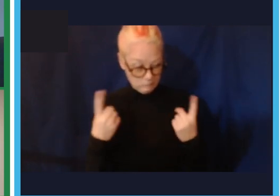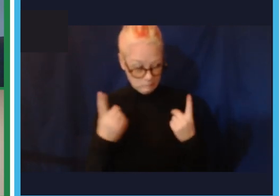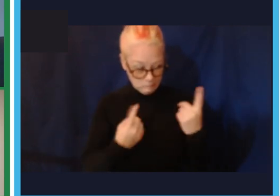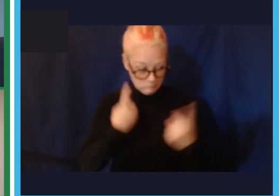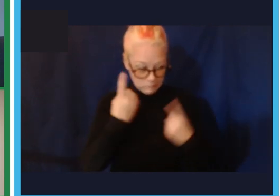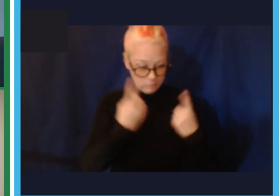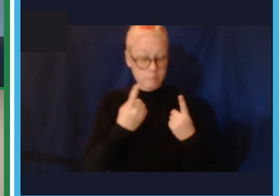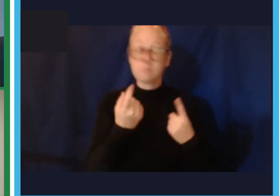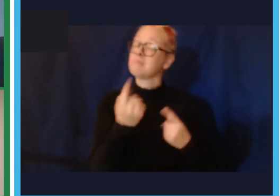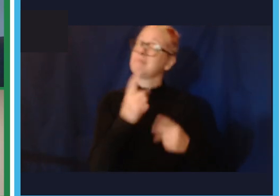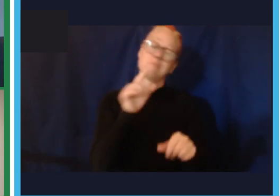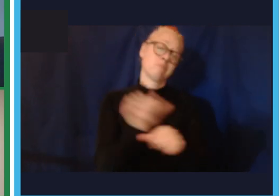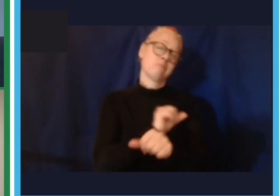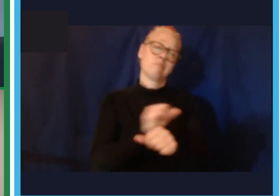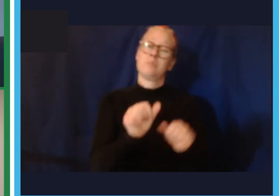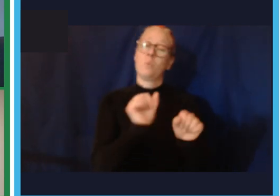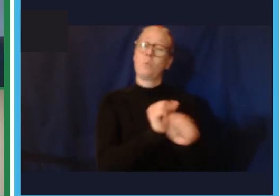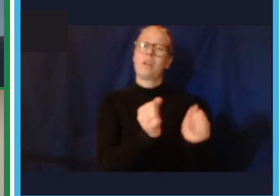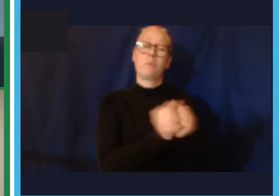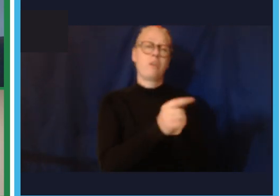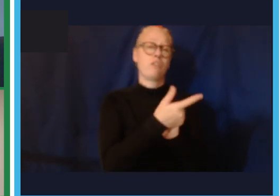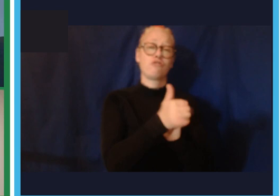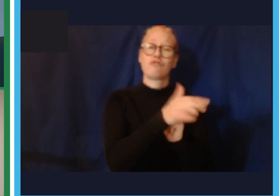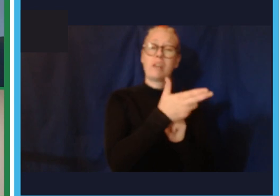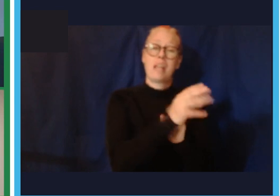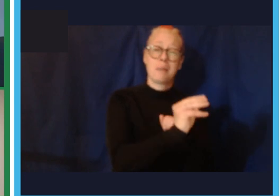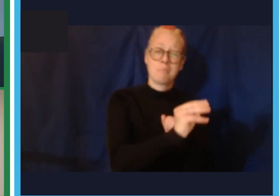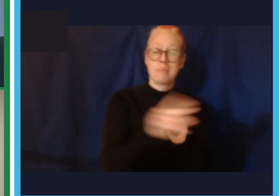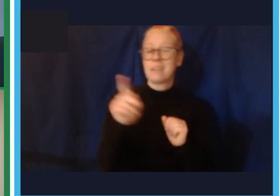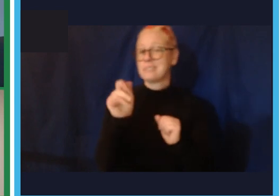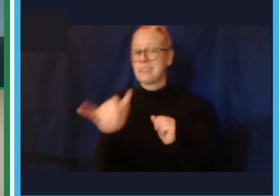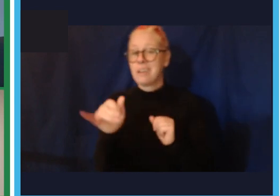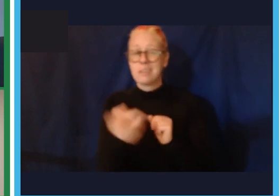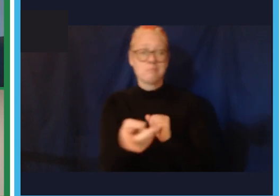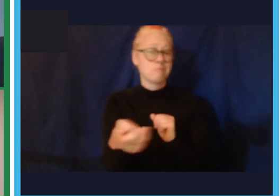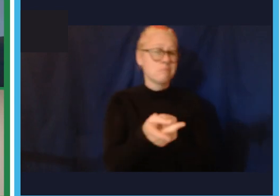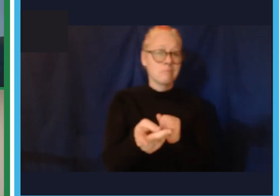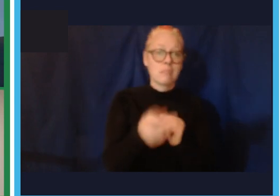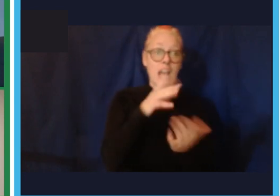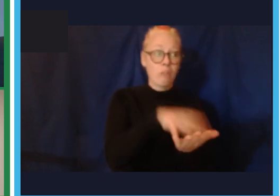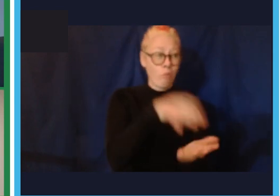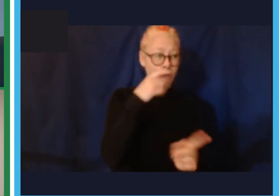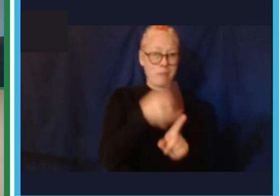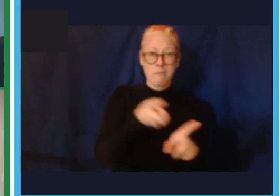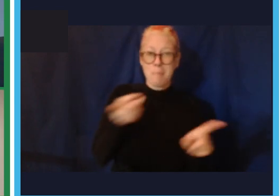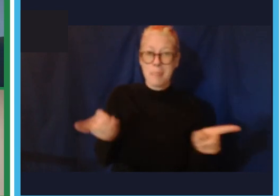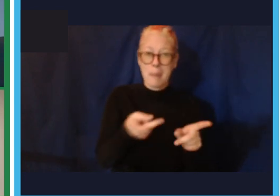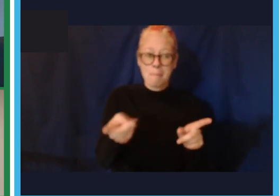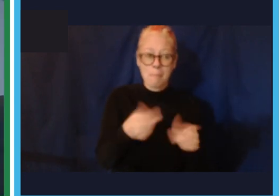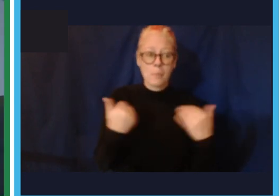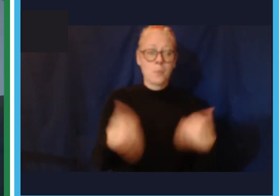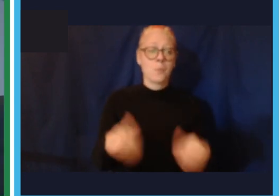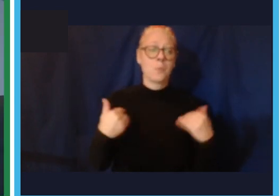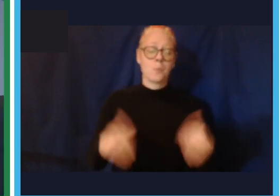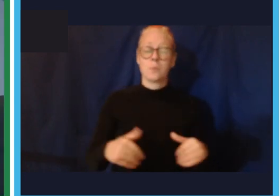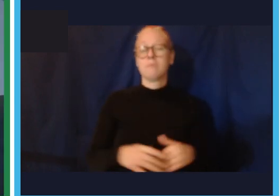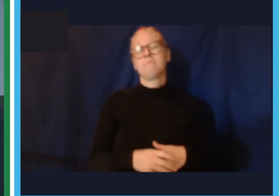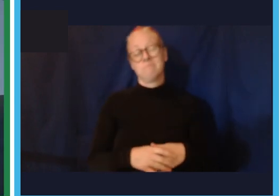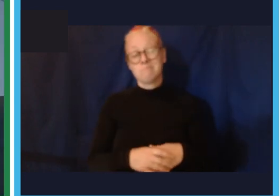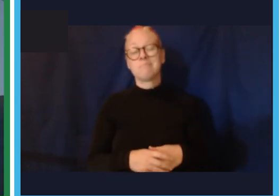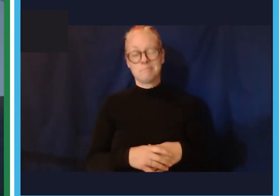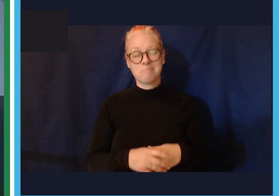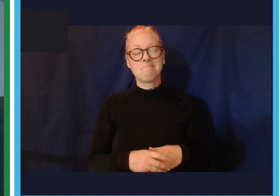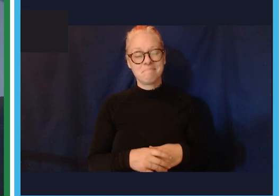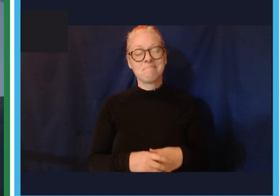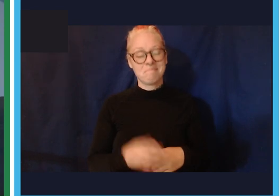sort of stand up and say, I too am invisibly disabled. Sometimes I need a little bit of